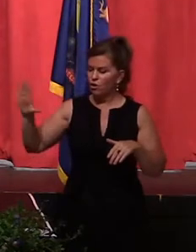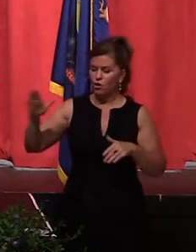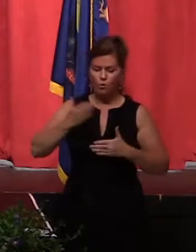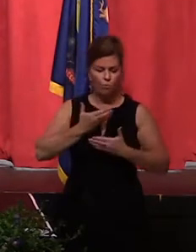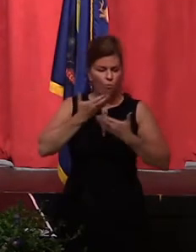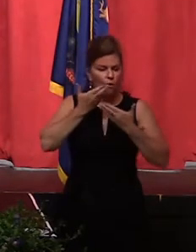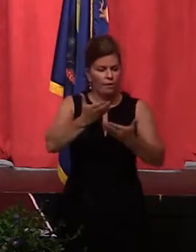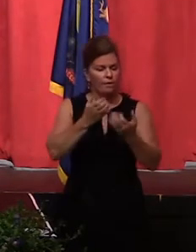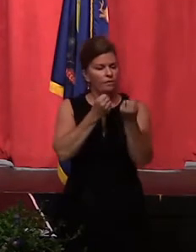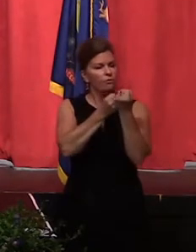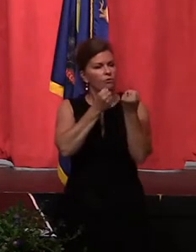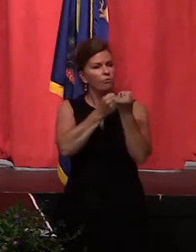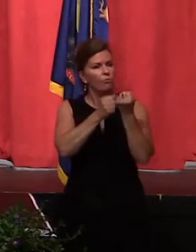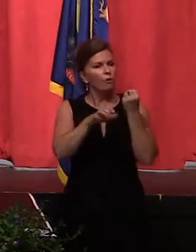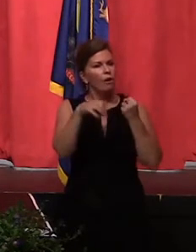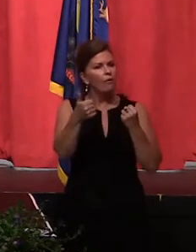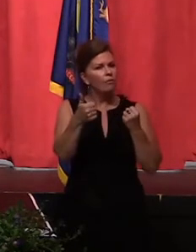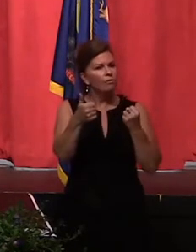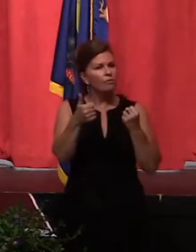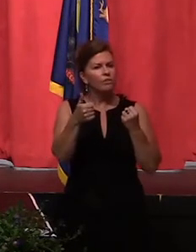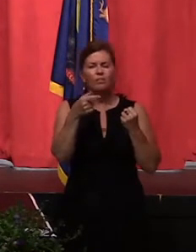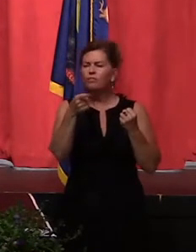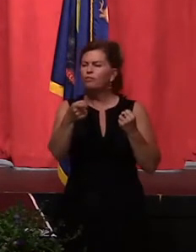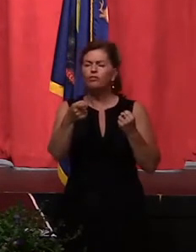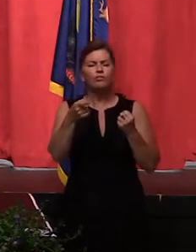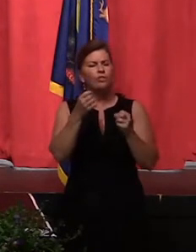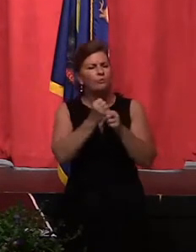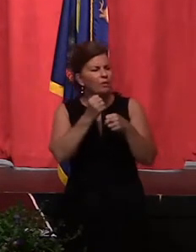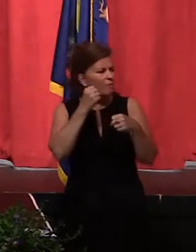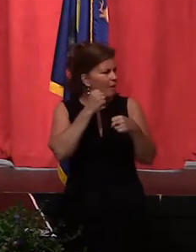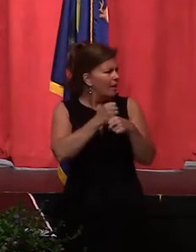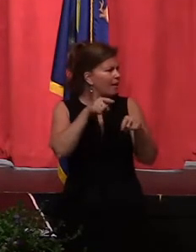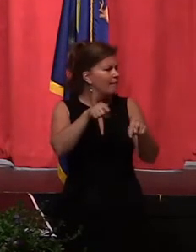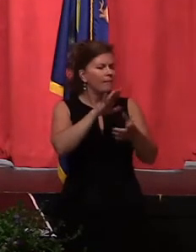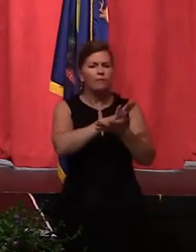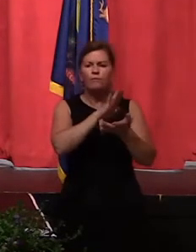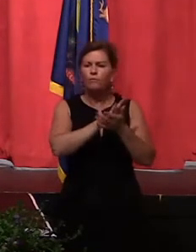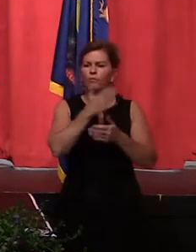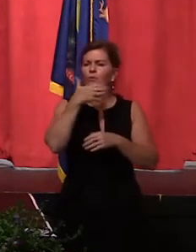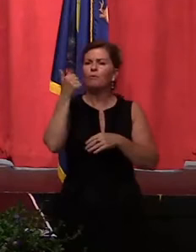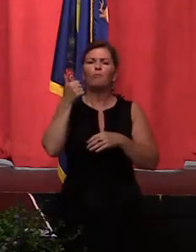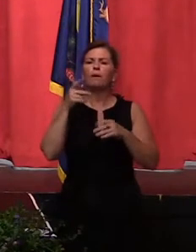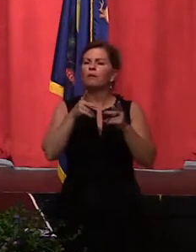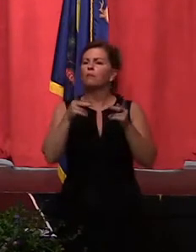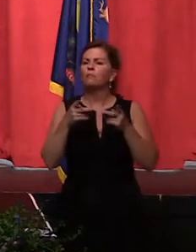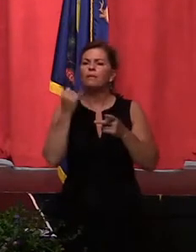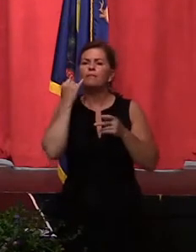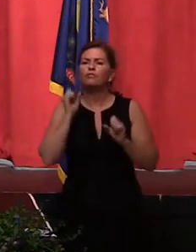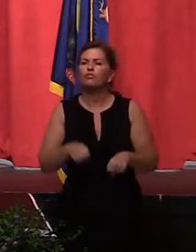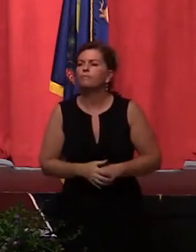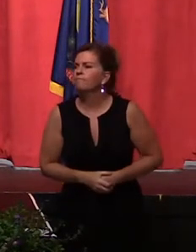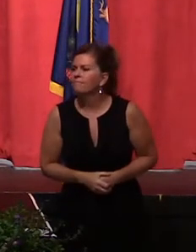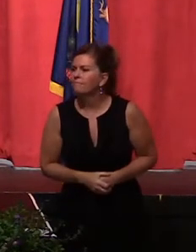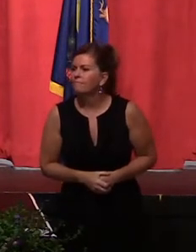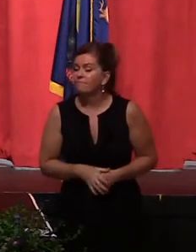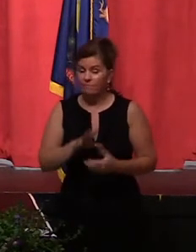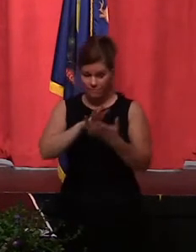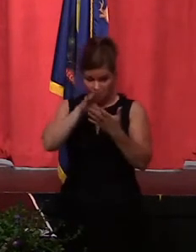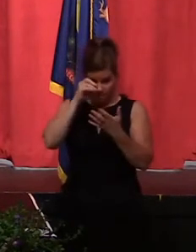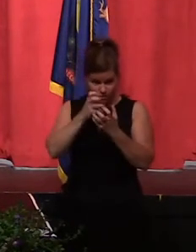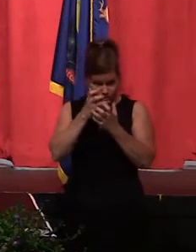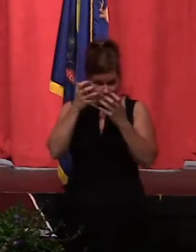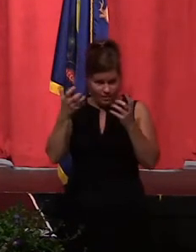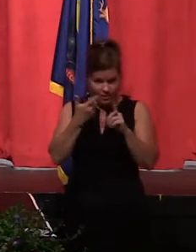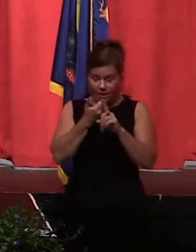support others or go out of her way to make our school a better place. I've learned a lot from Ginger over